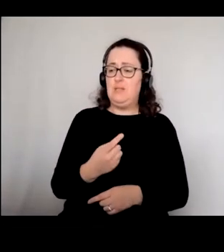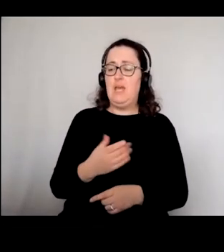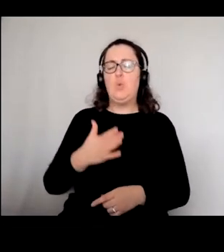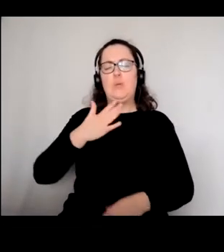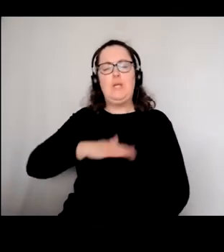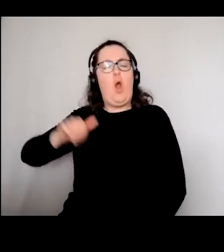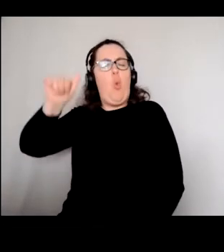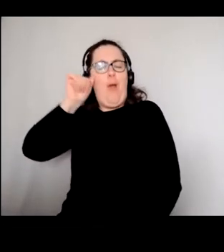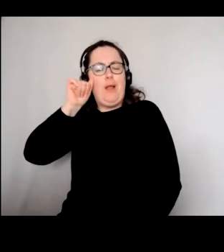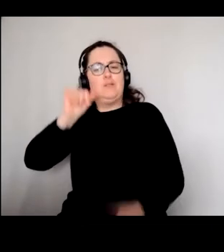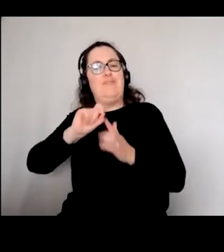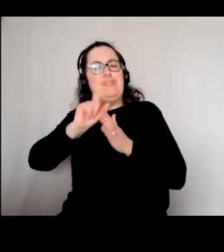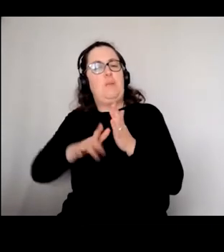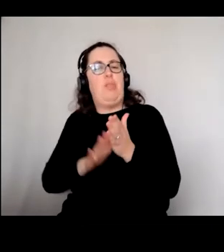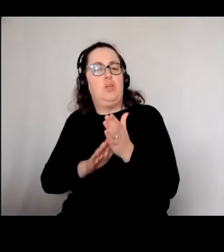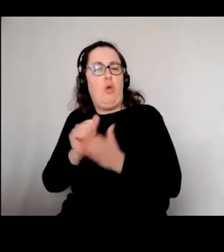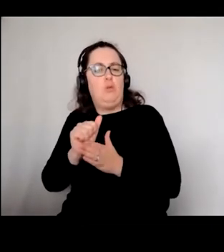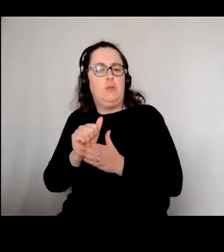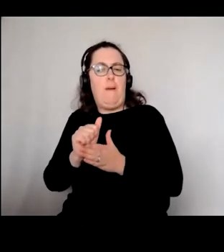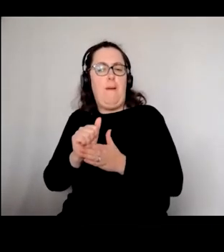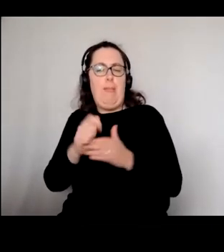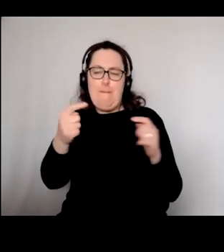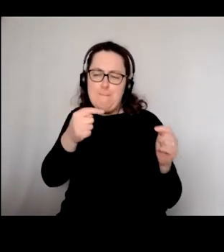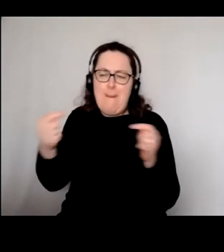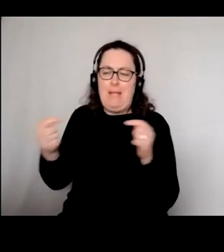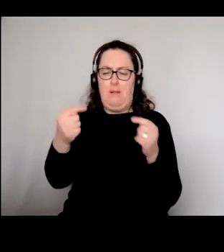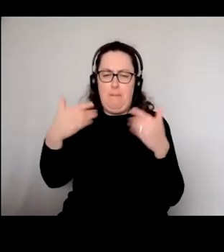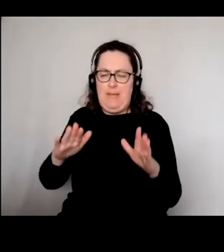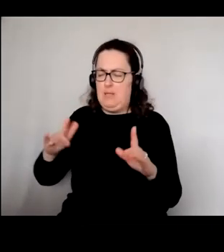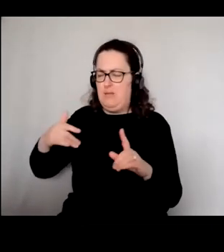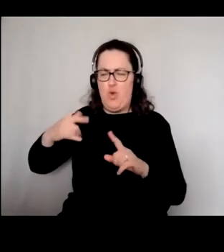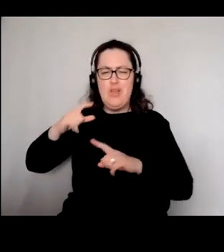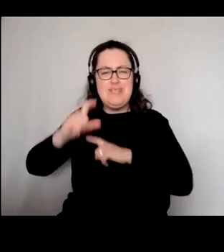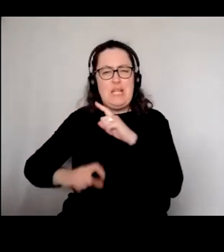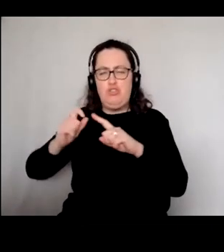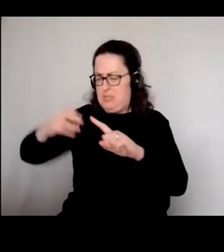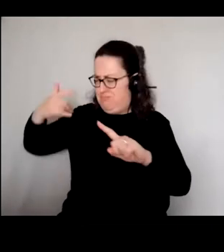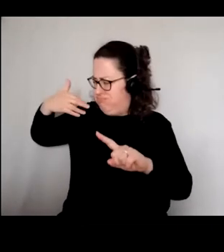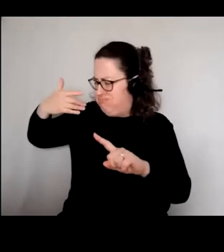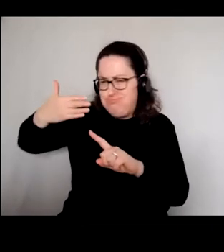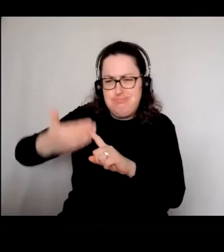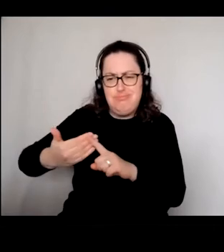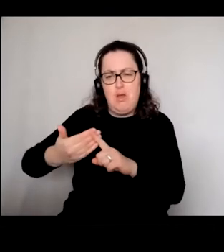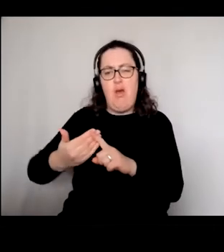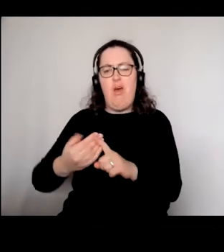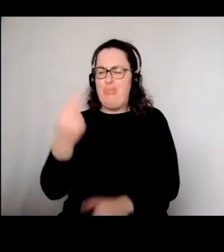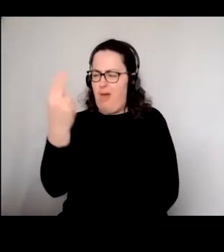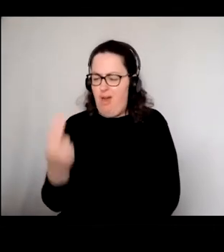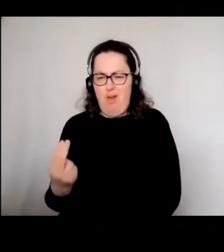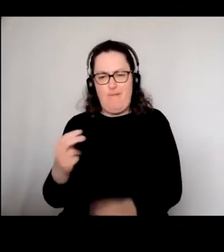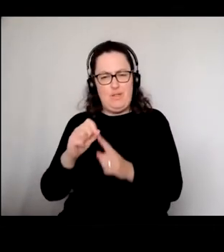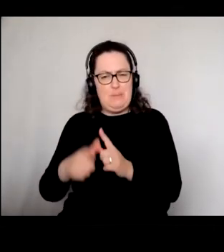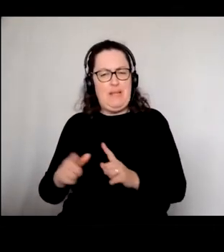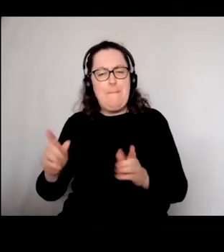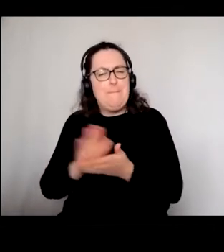about disability culture. You need to know more about the battles disabled people have been fighting for centuries. You need to know about disability art. You need to know what it